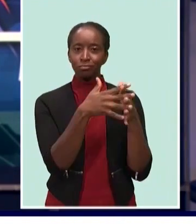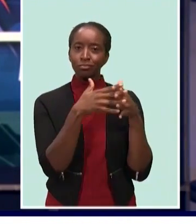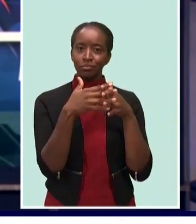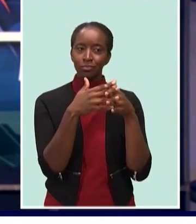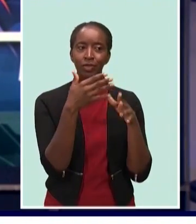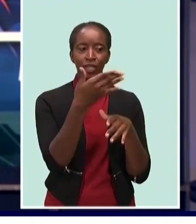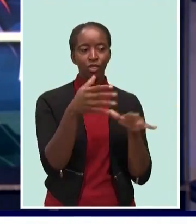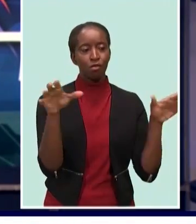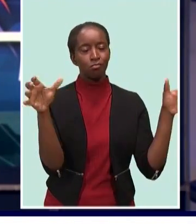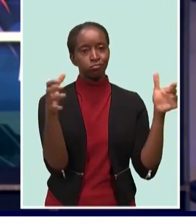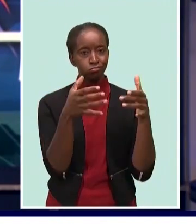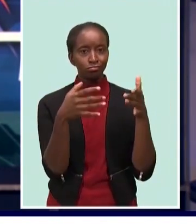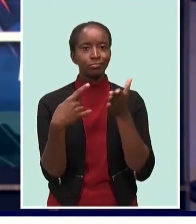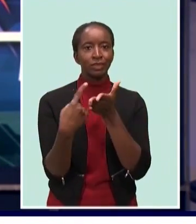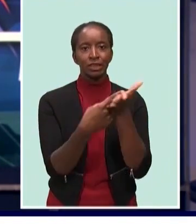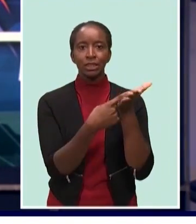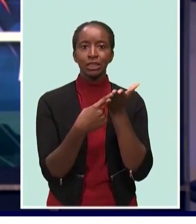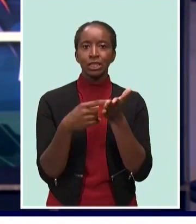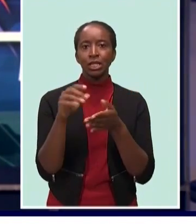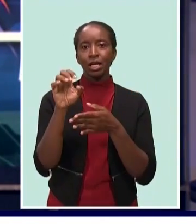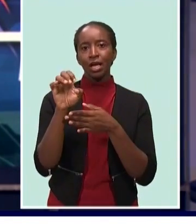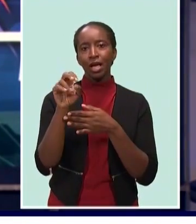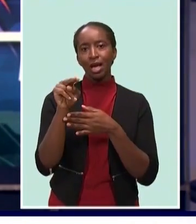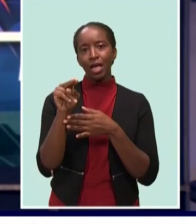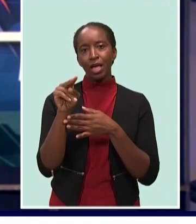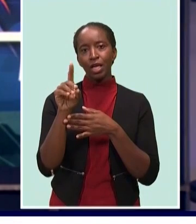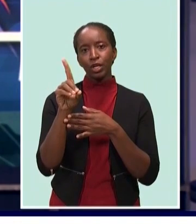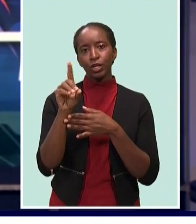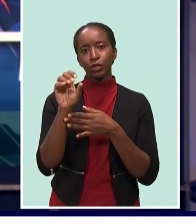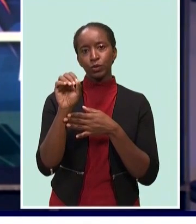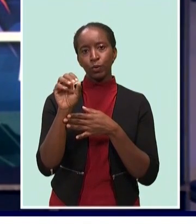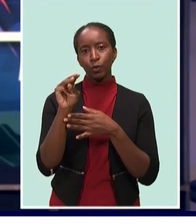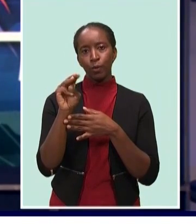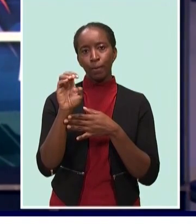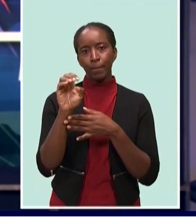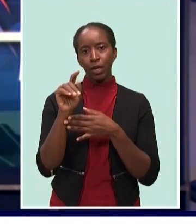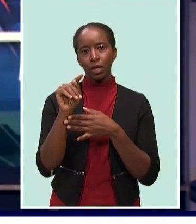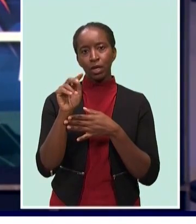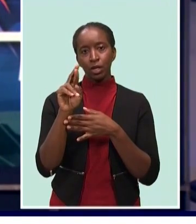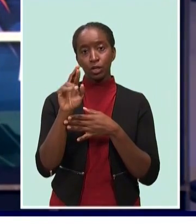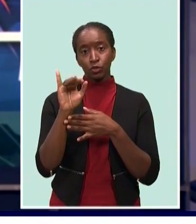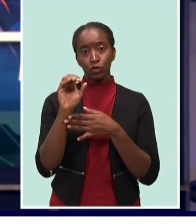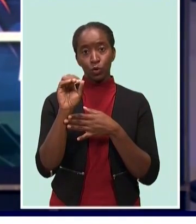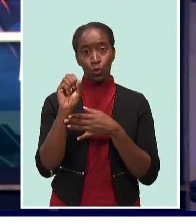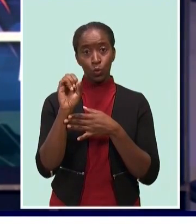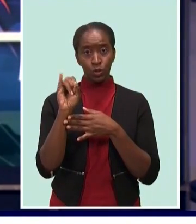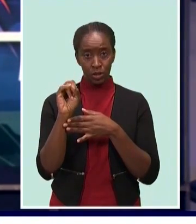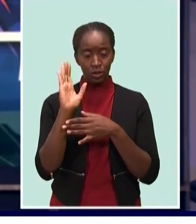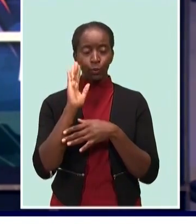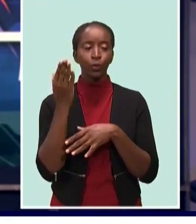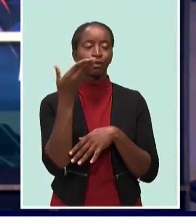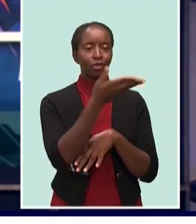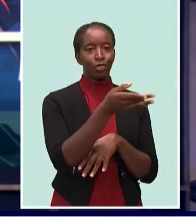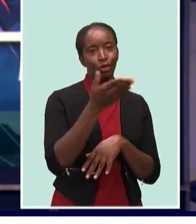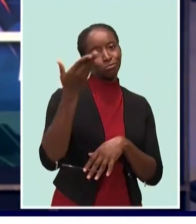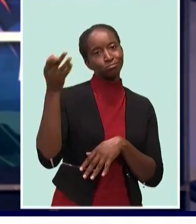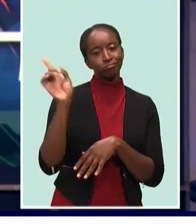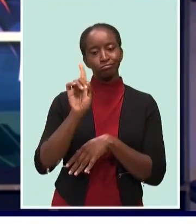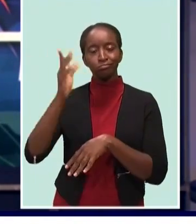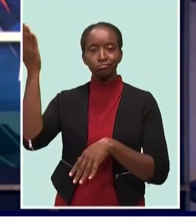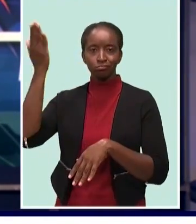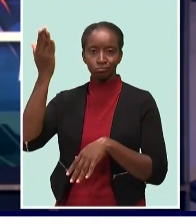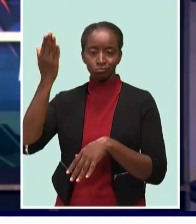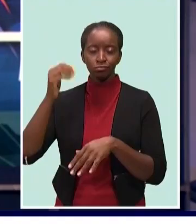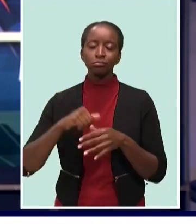conference on endometriosis. Meantime, Roxanne Outram, a registered nurse on Ward B4, says that the 20 patients there